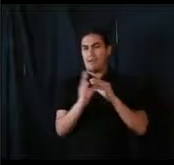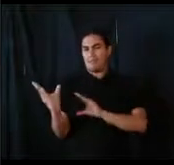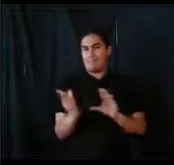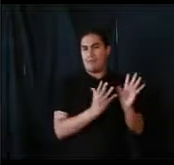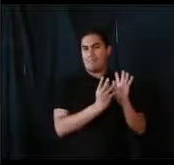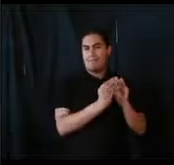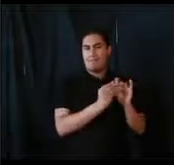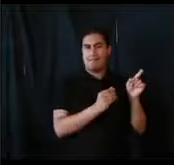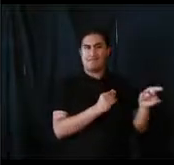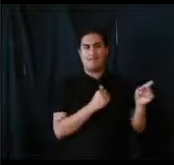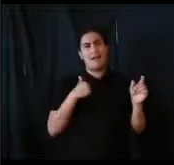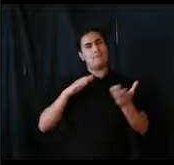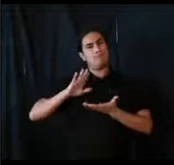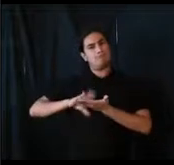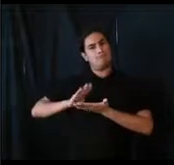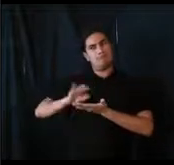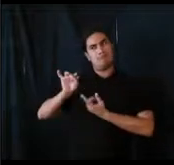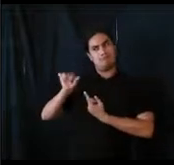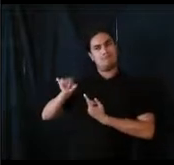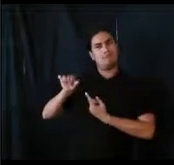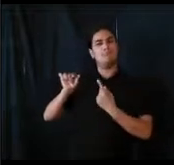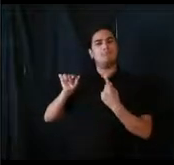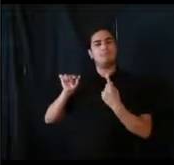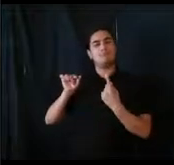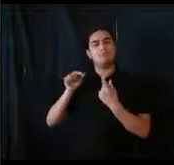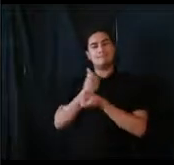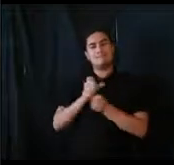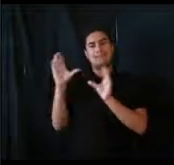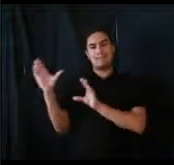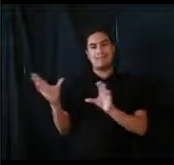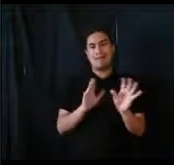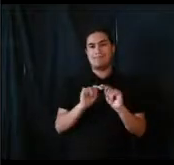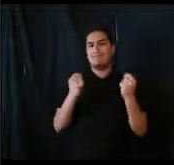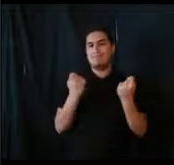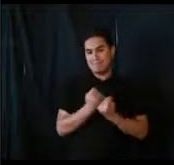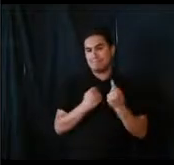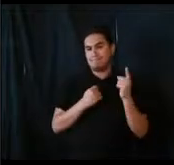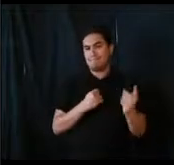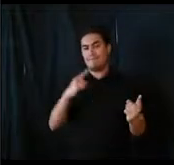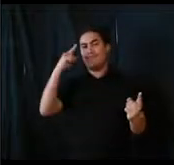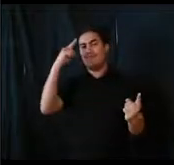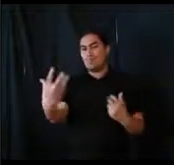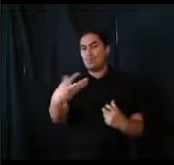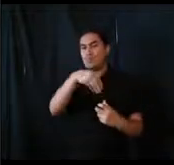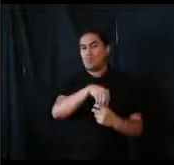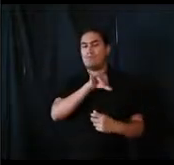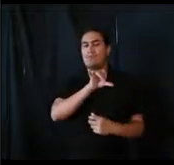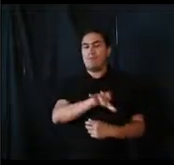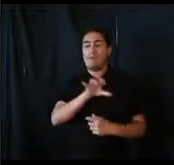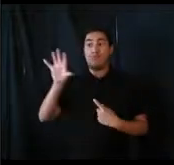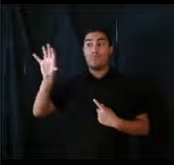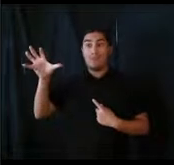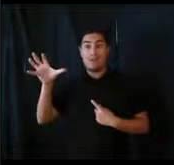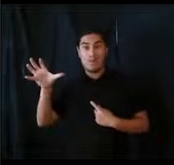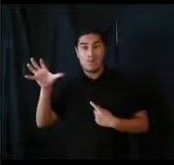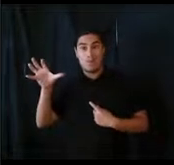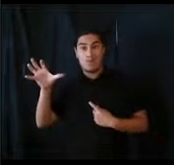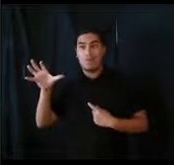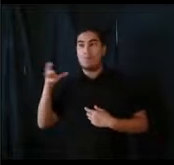and i applauded the that the strategic highway safety plan team for having the radio station call it a